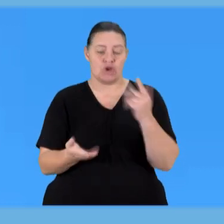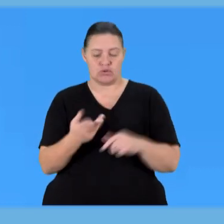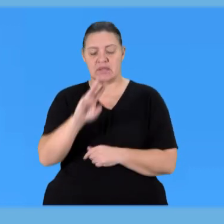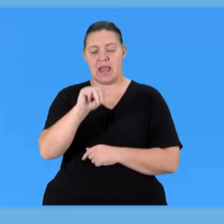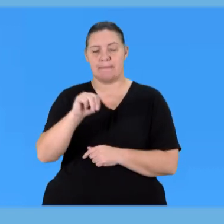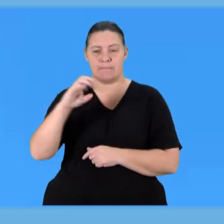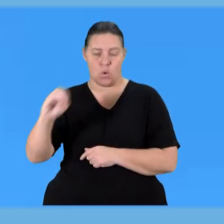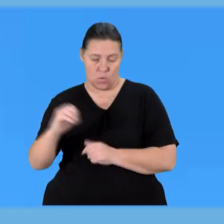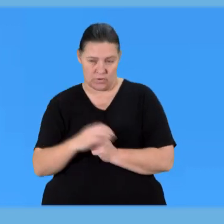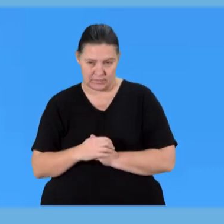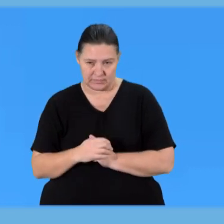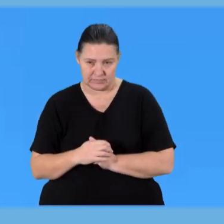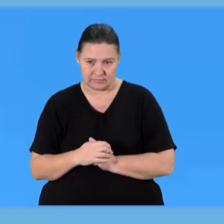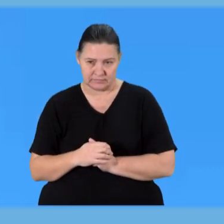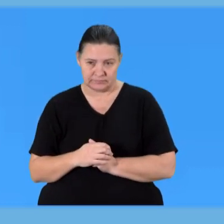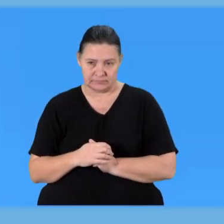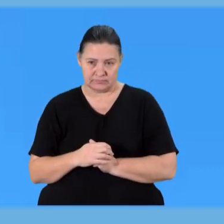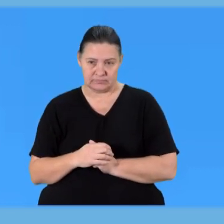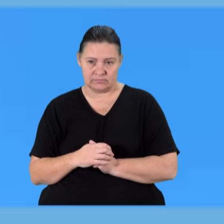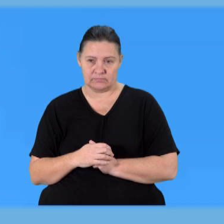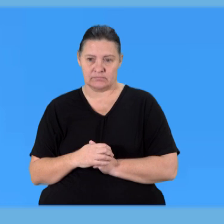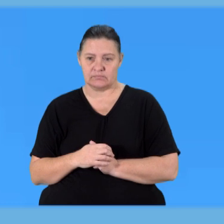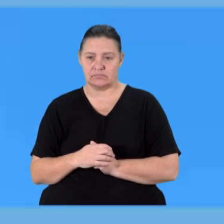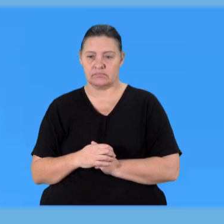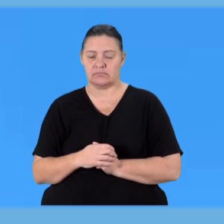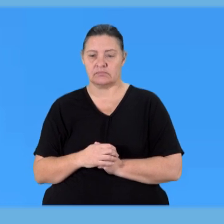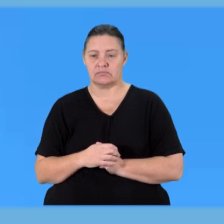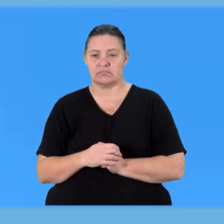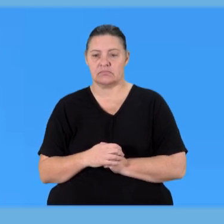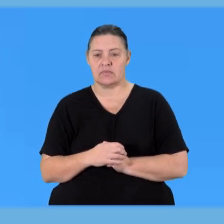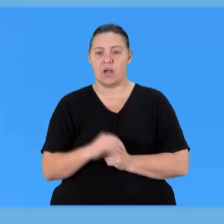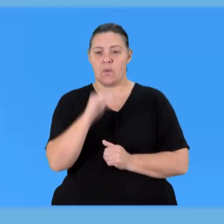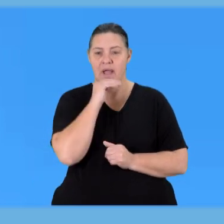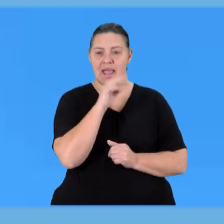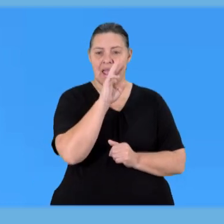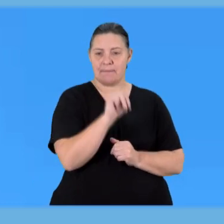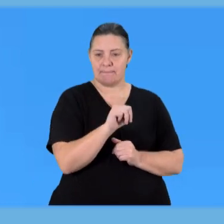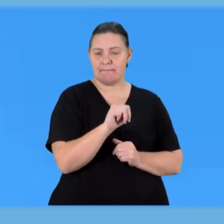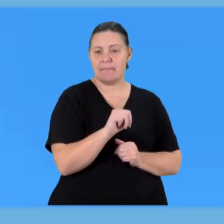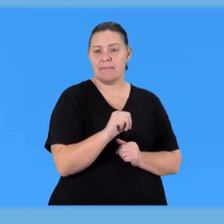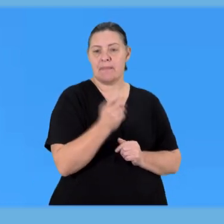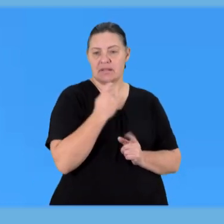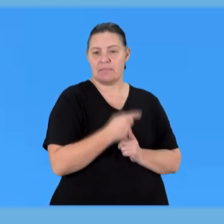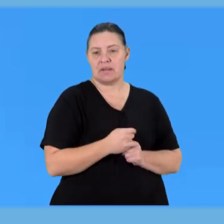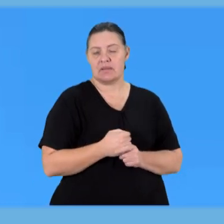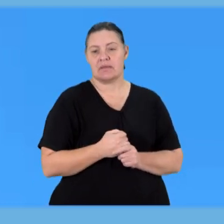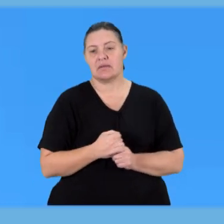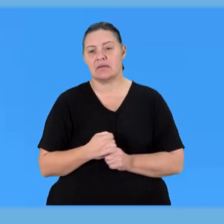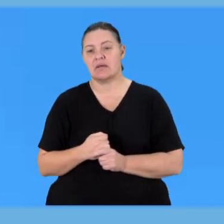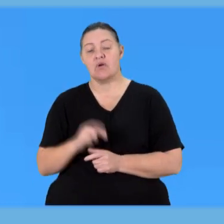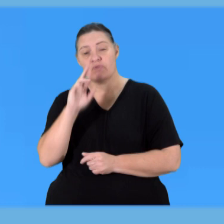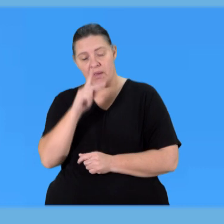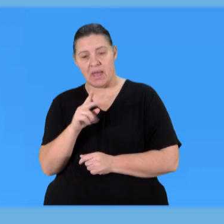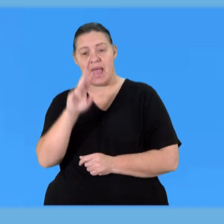that is going to be metal to oxygen, where the M represents the metal, and in this case being magnesium.